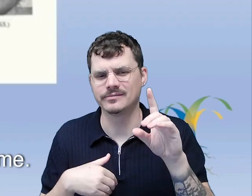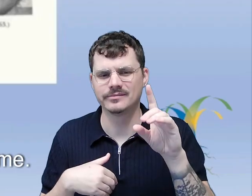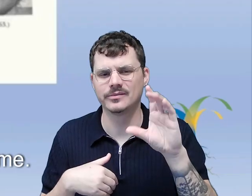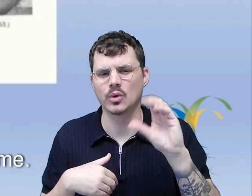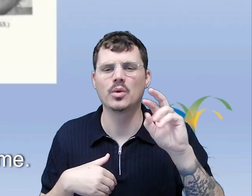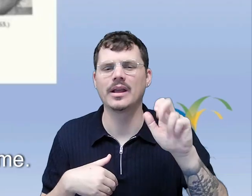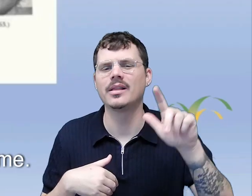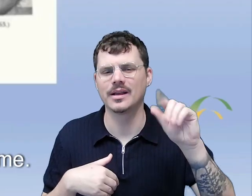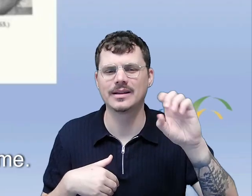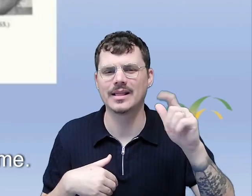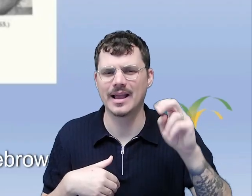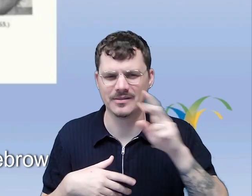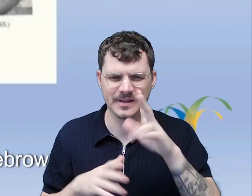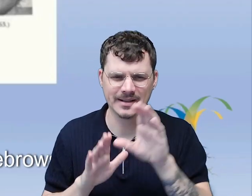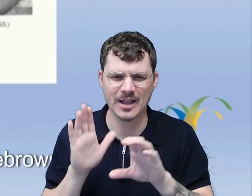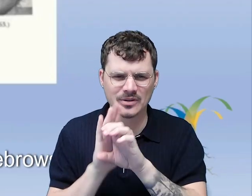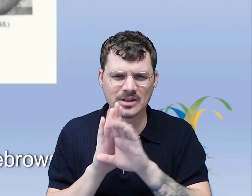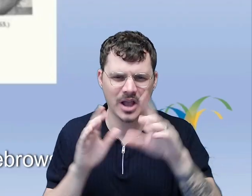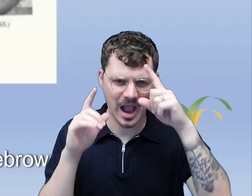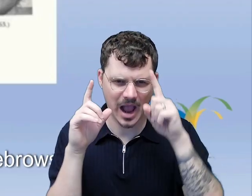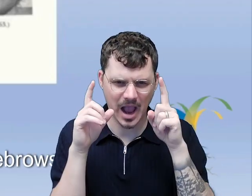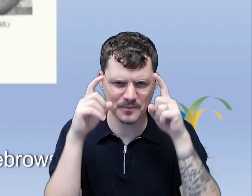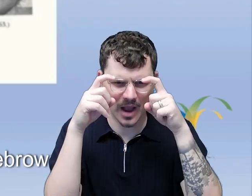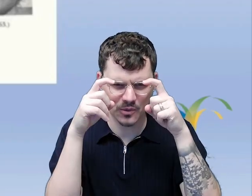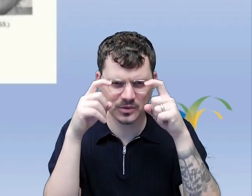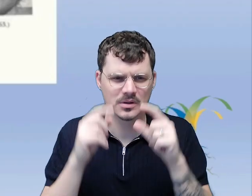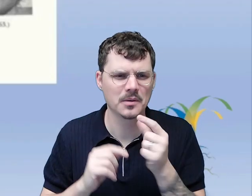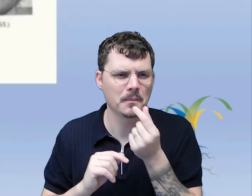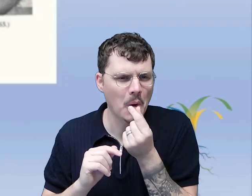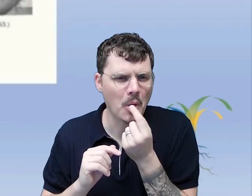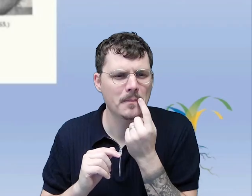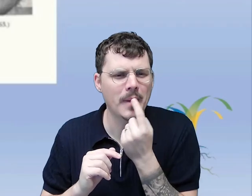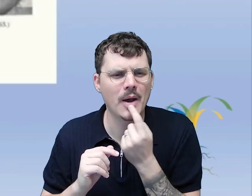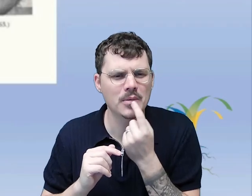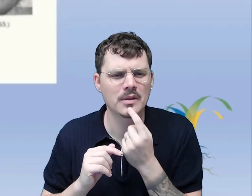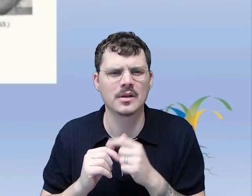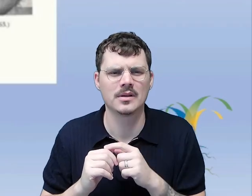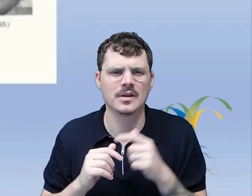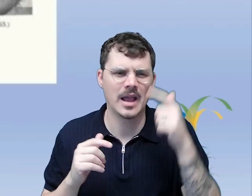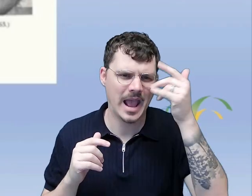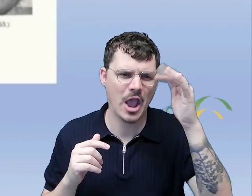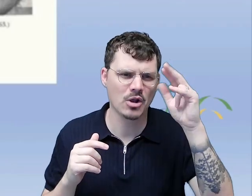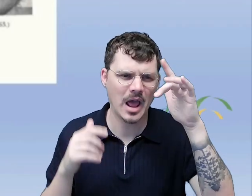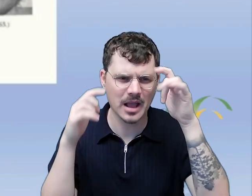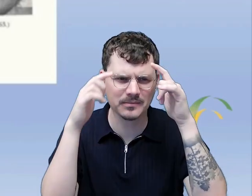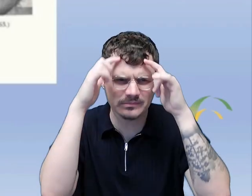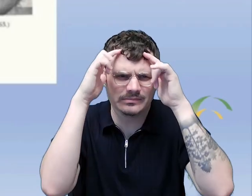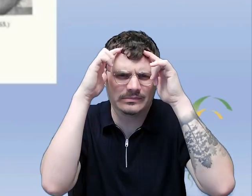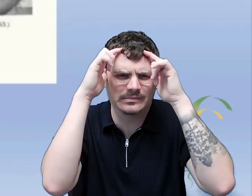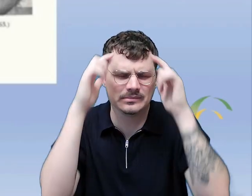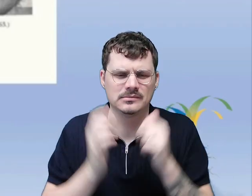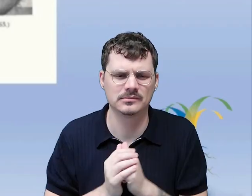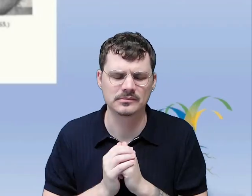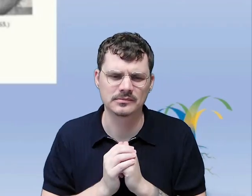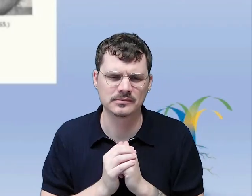with Cornelia de Lange syndrome. You see the very characteristic eyebrows, little mouth, low anterior